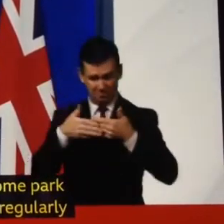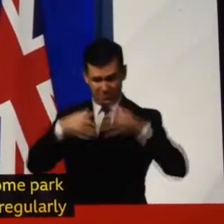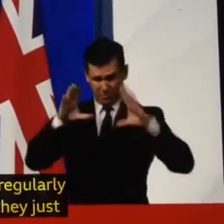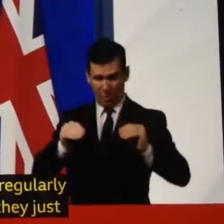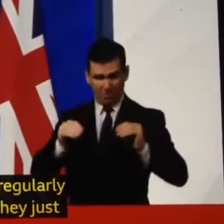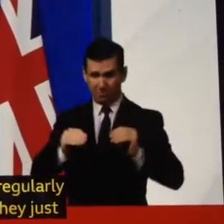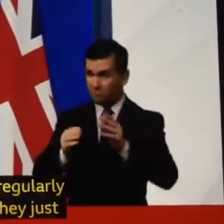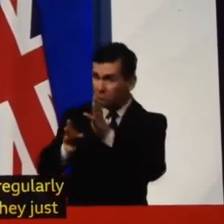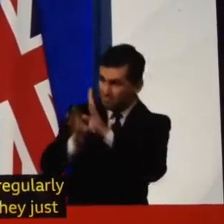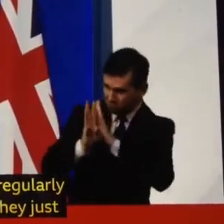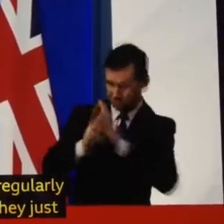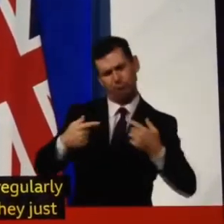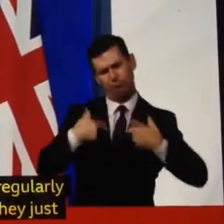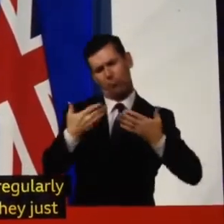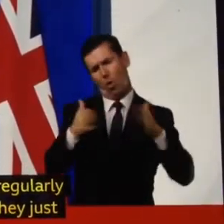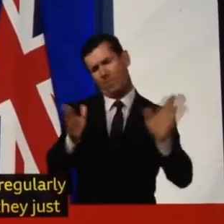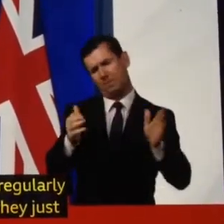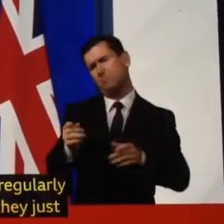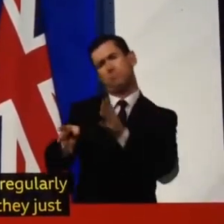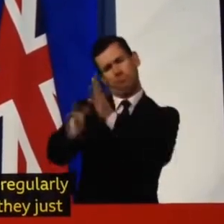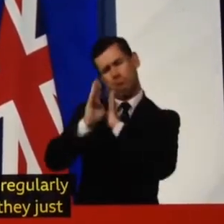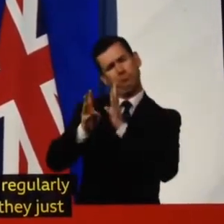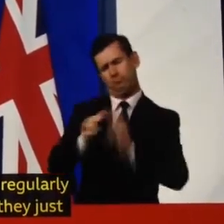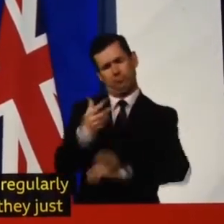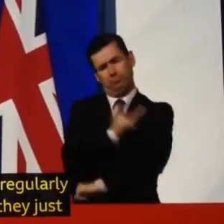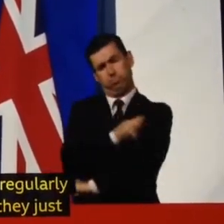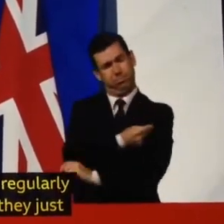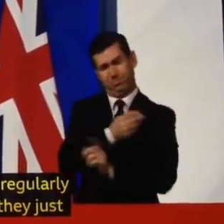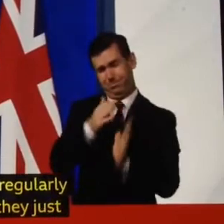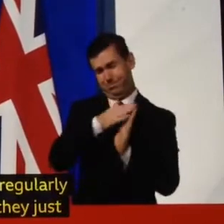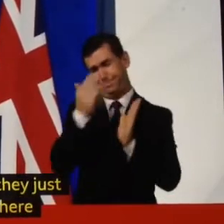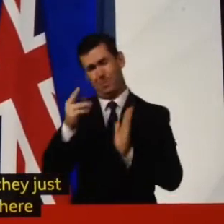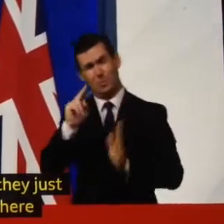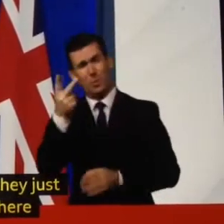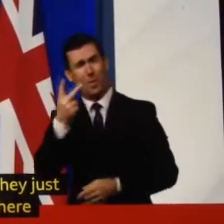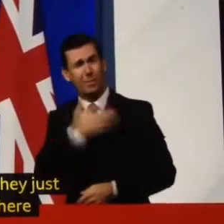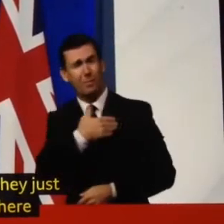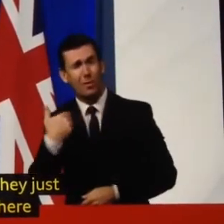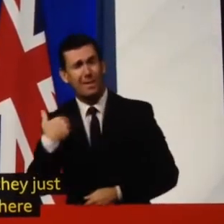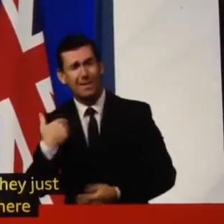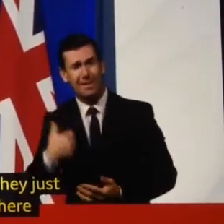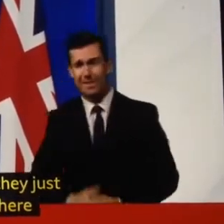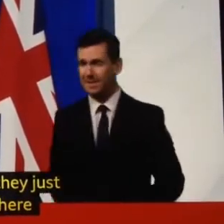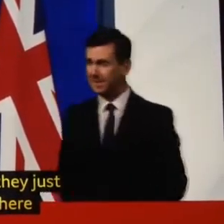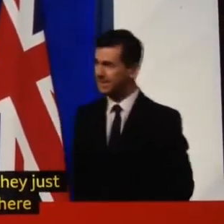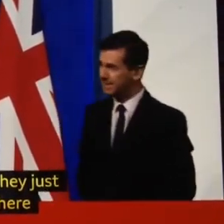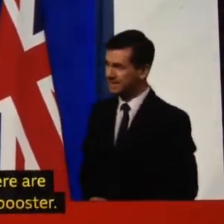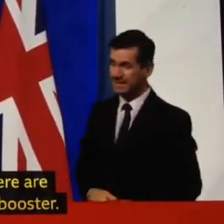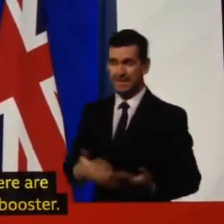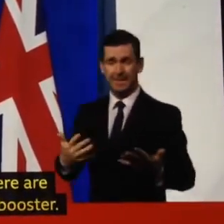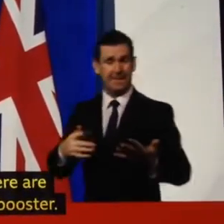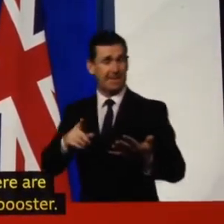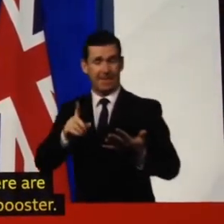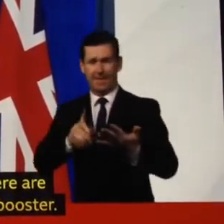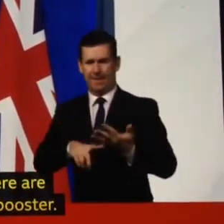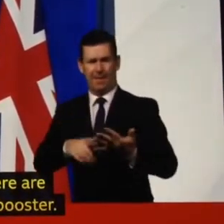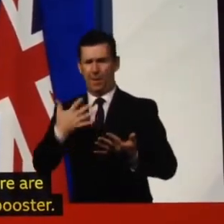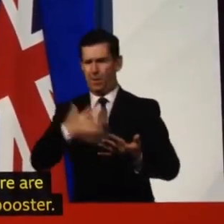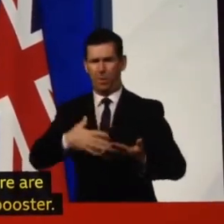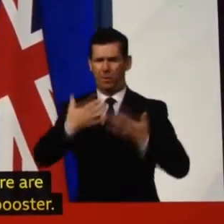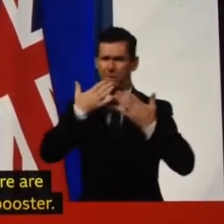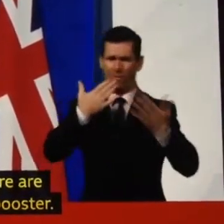as there are people there wanting a booster. And I want to thank those from every walk of life